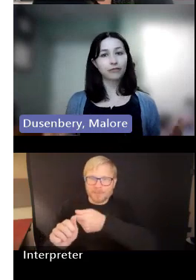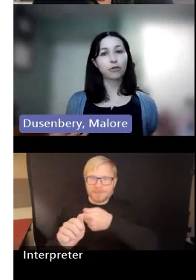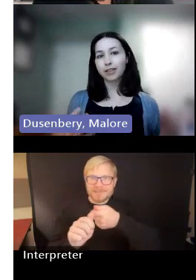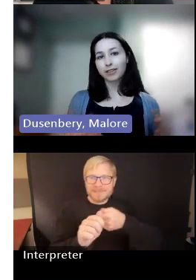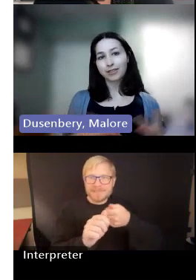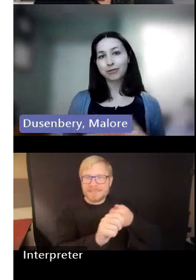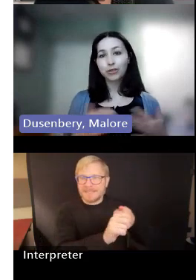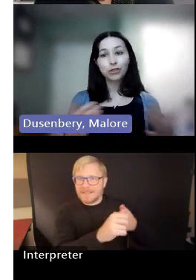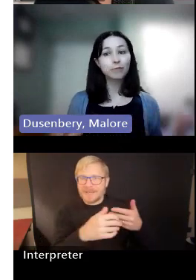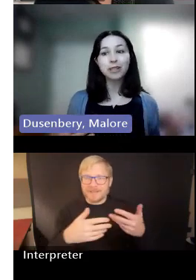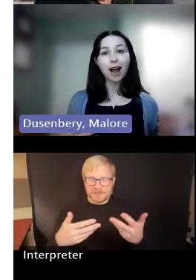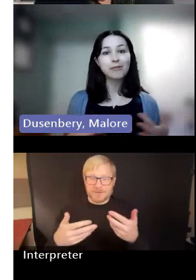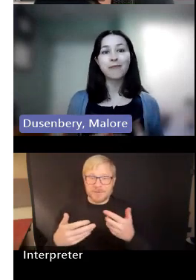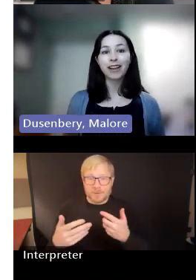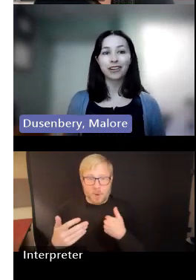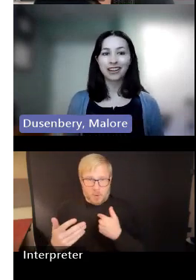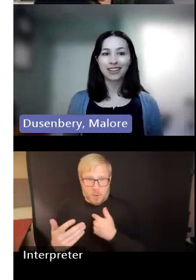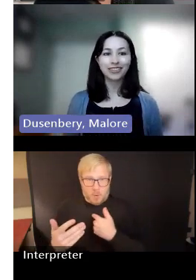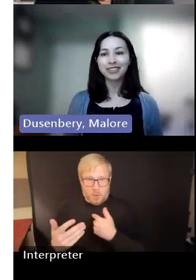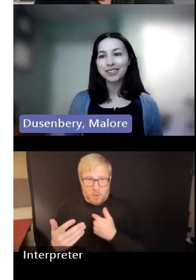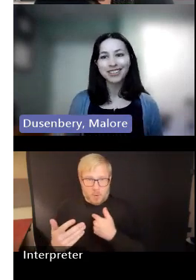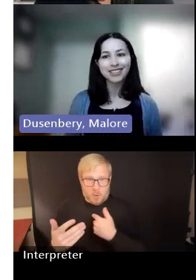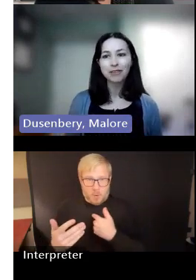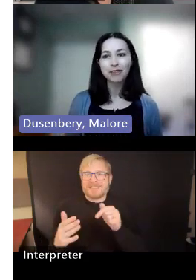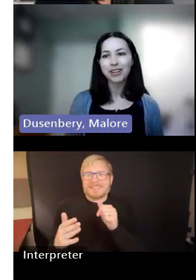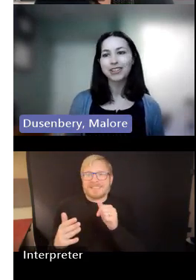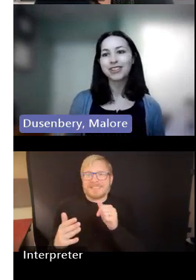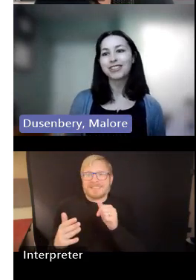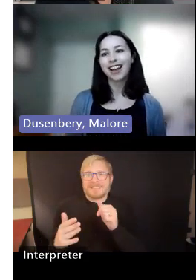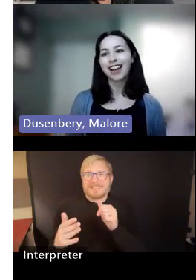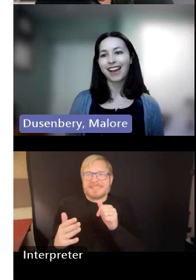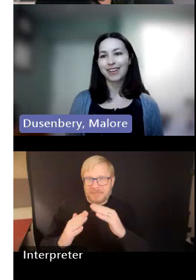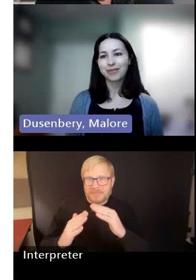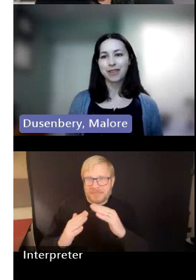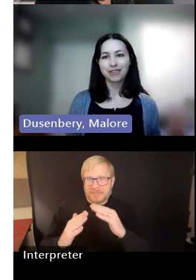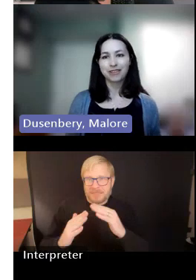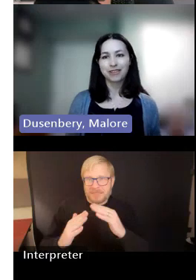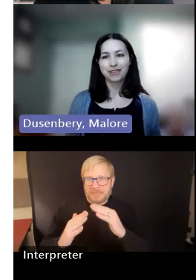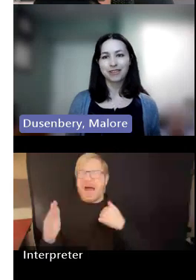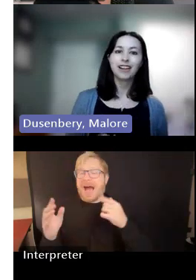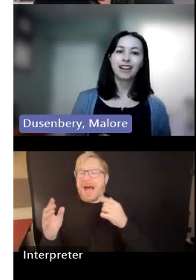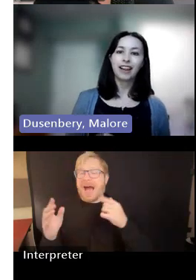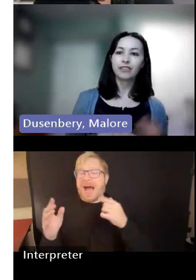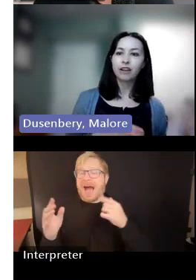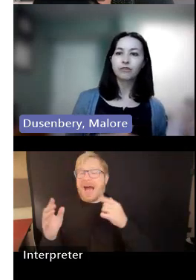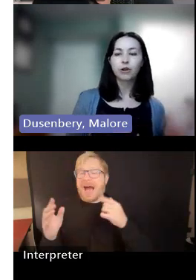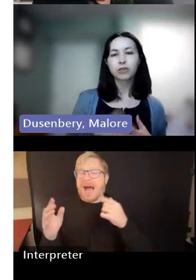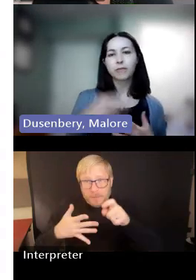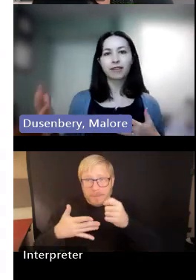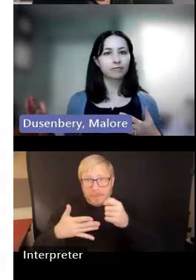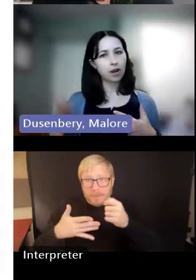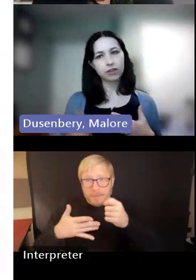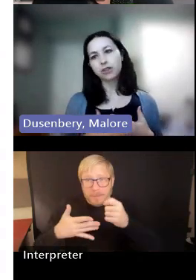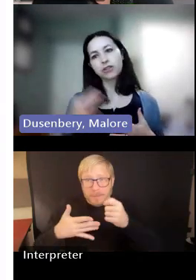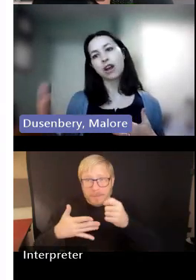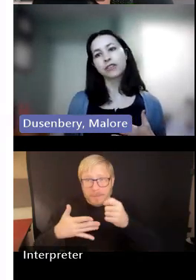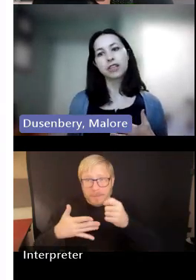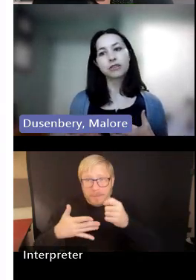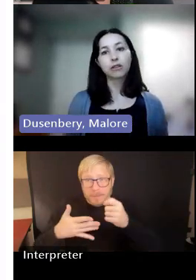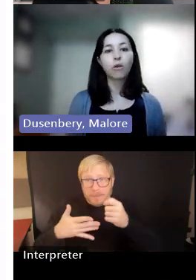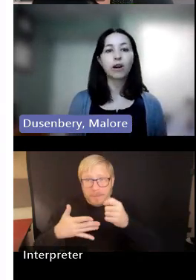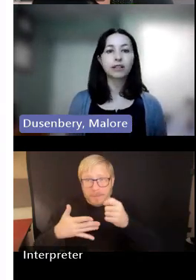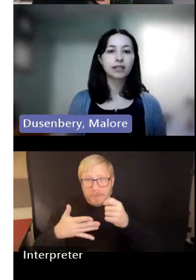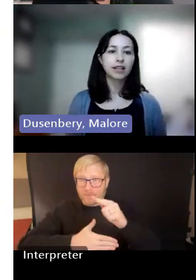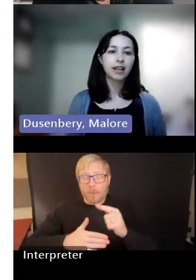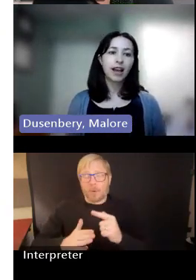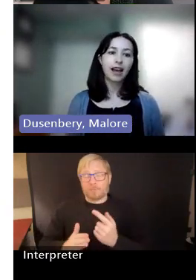this is, of course, should be top of mind for legal system professionals, whether that's in law enforcement, prosecution offices,